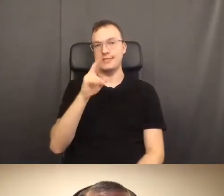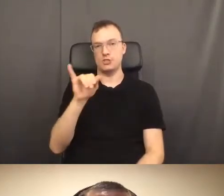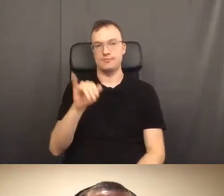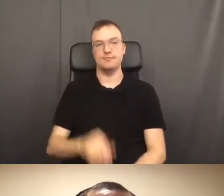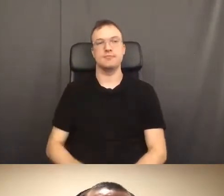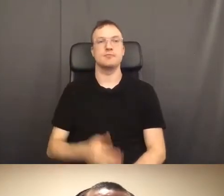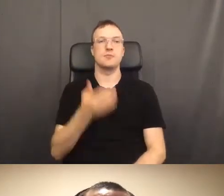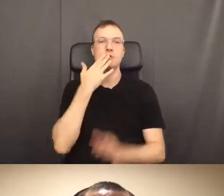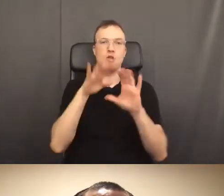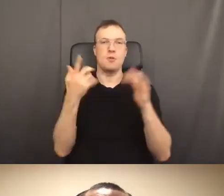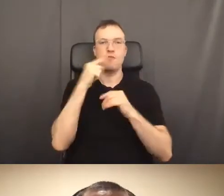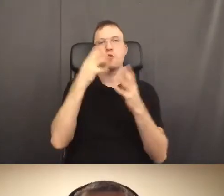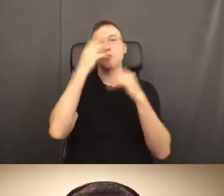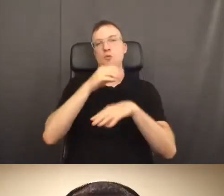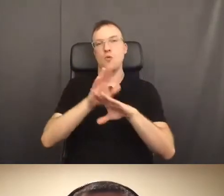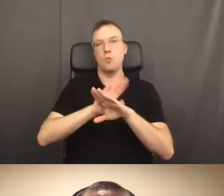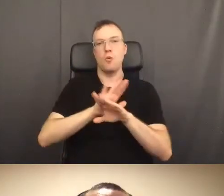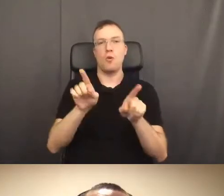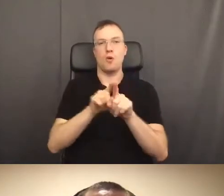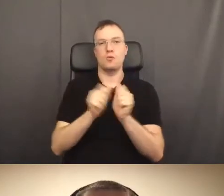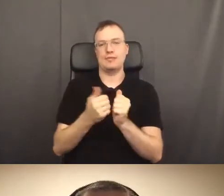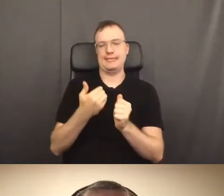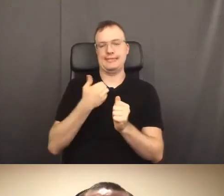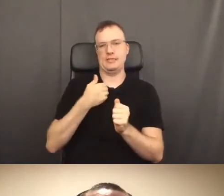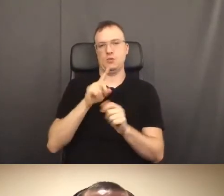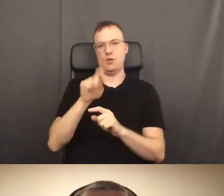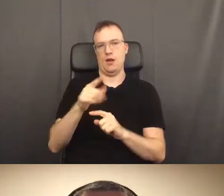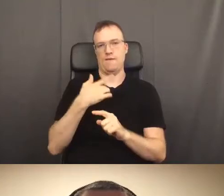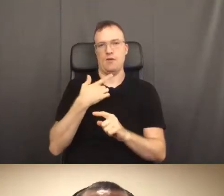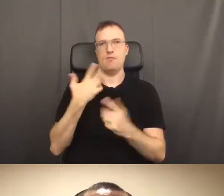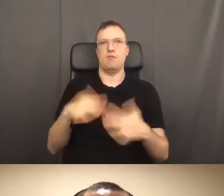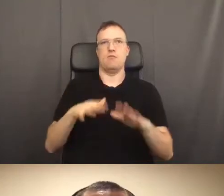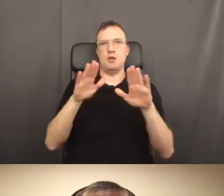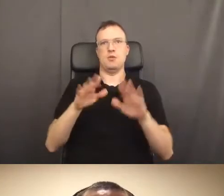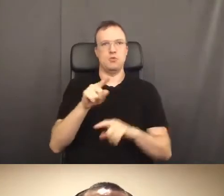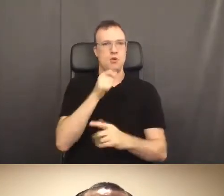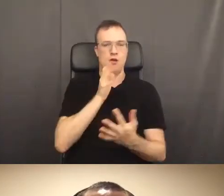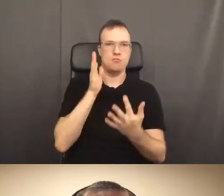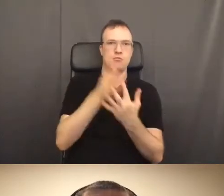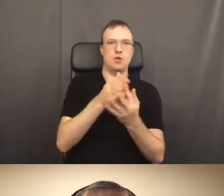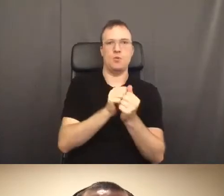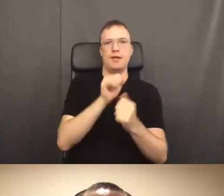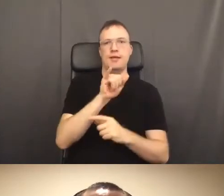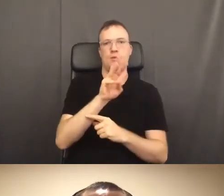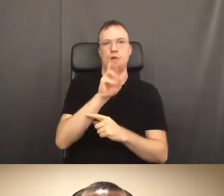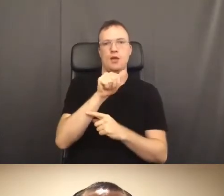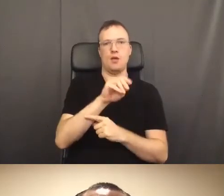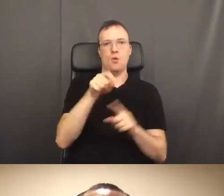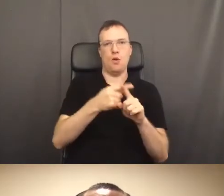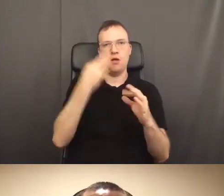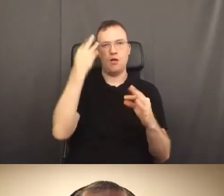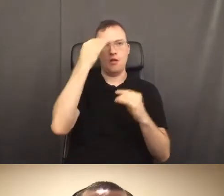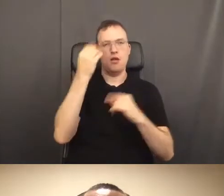you for the beautiful film. Along with the last question, I think it's remarkable you didn't intervene with Iwao when he was recounting his memories and